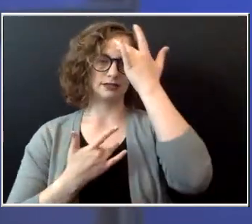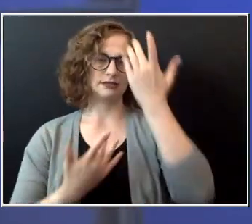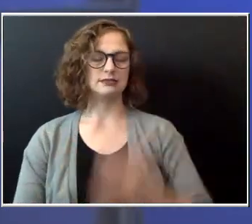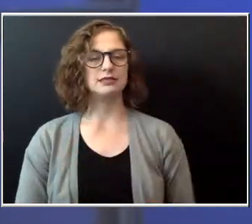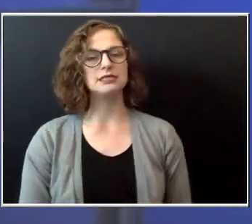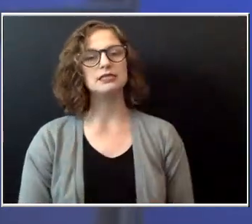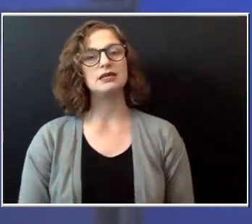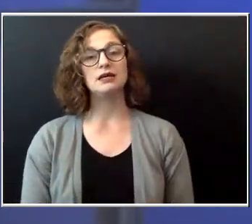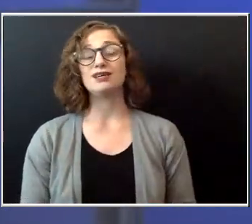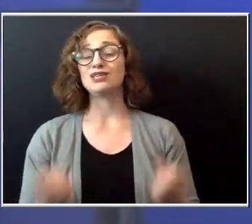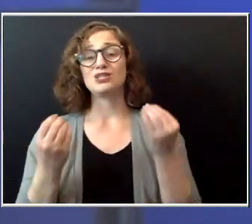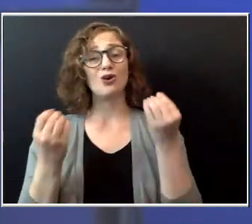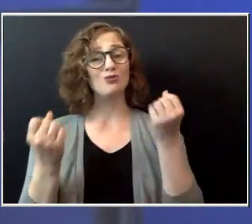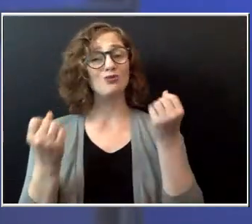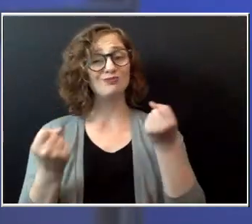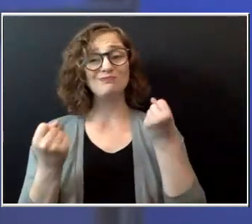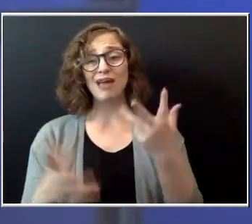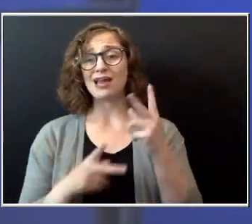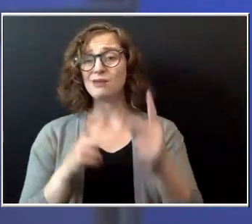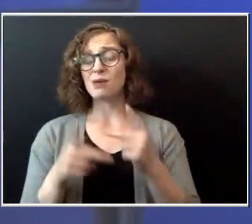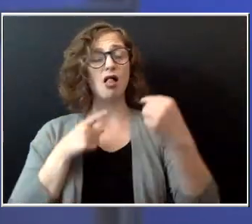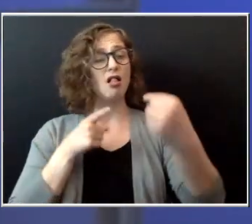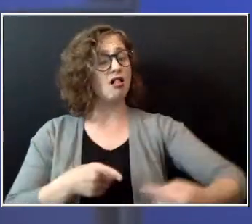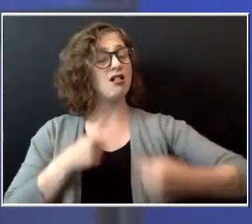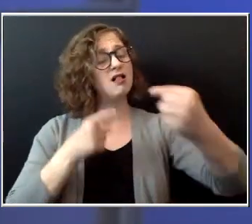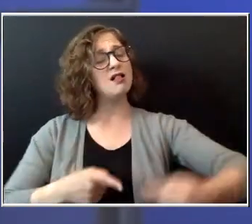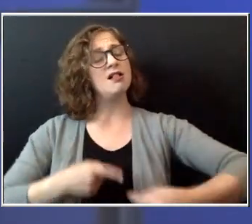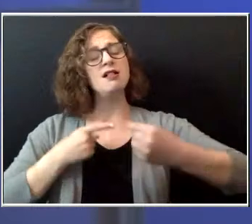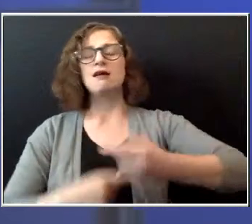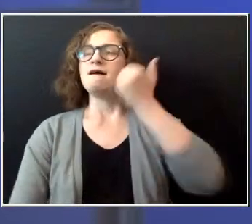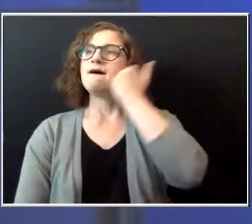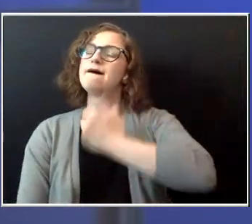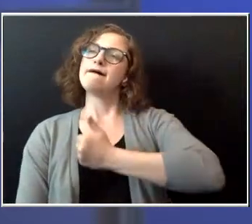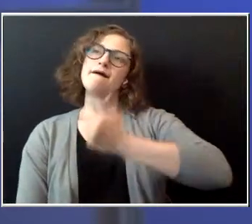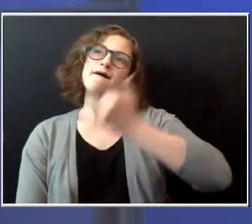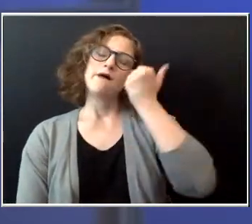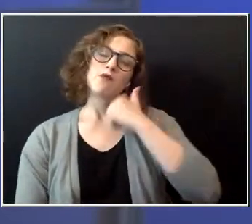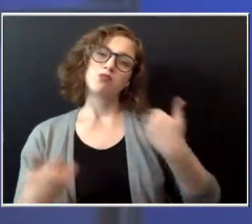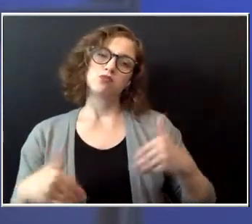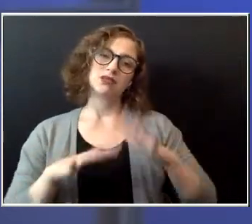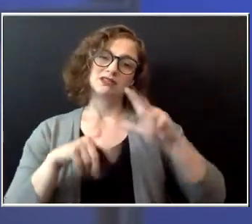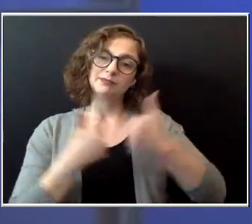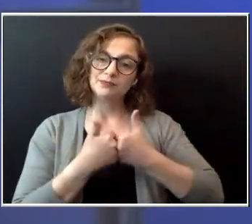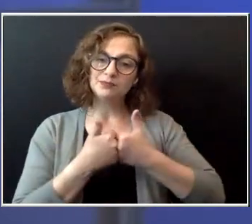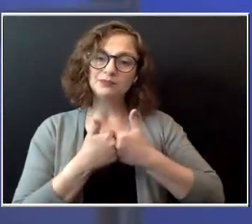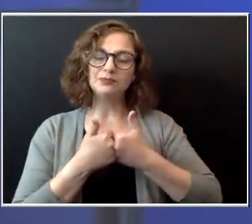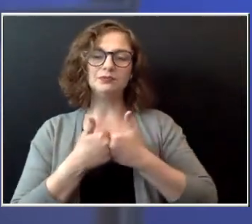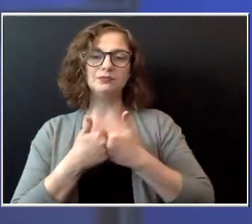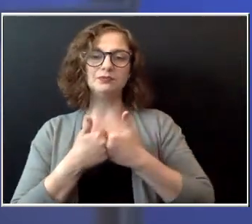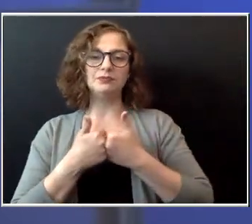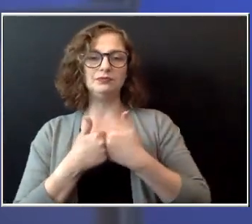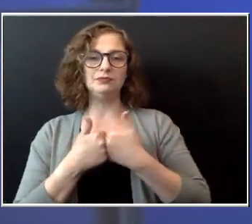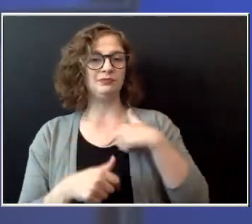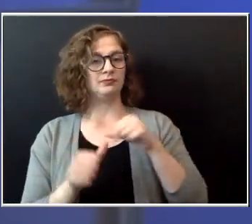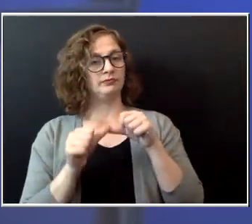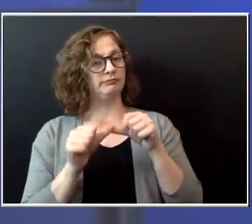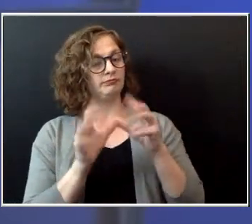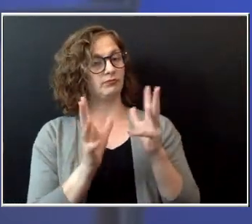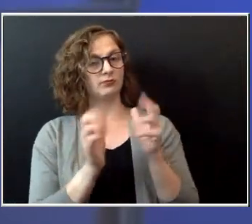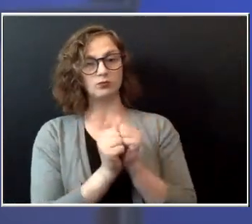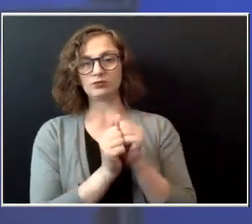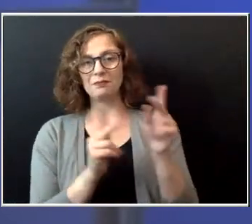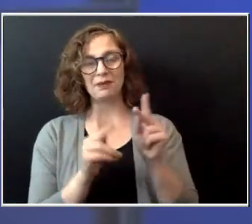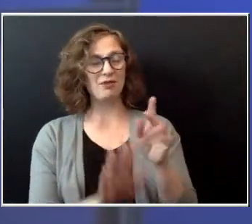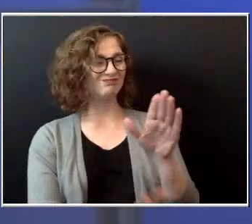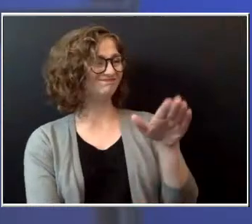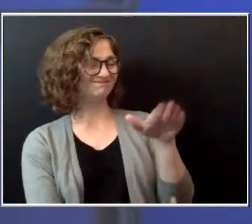people battle on a daily basis. It's extremely difficult, and we constantly talk to people about this is not a willpower issue, but